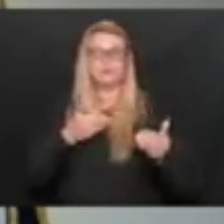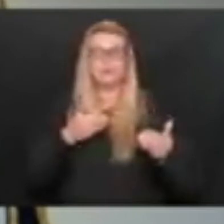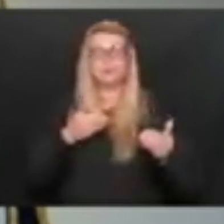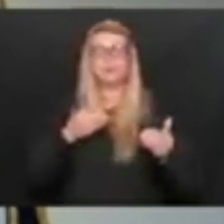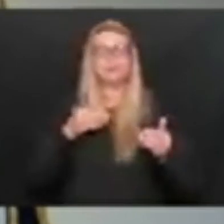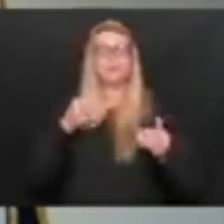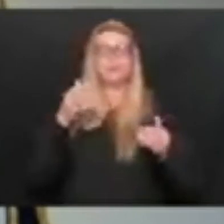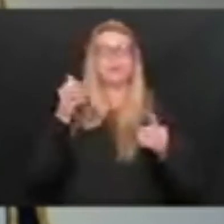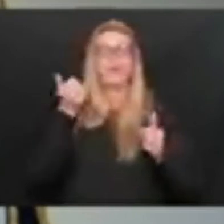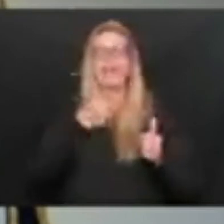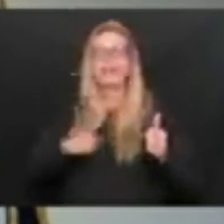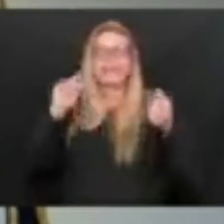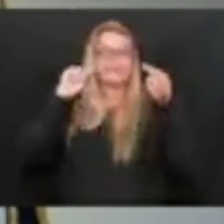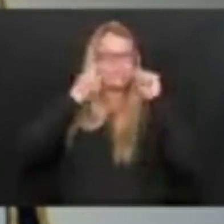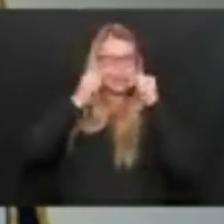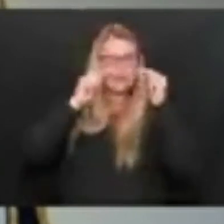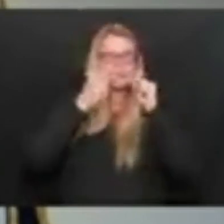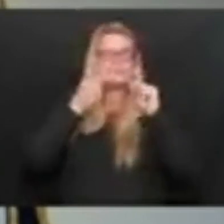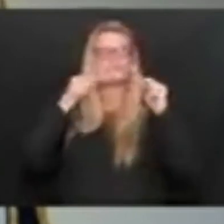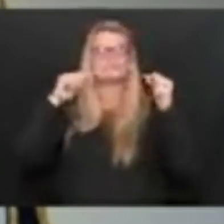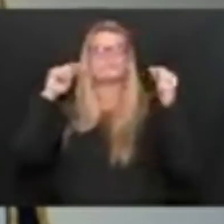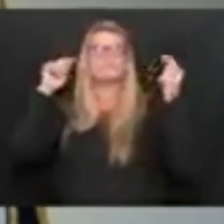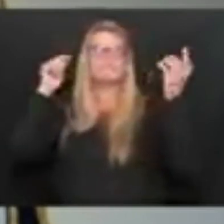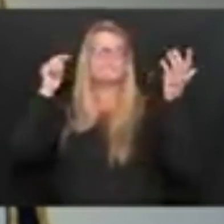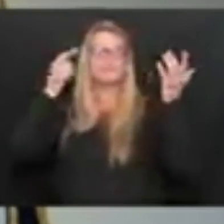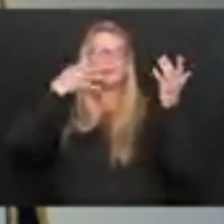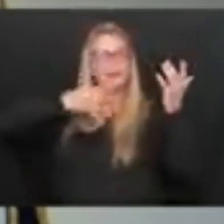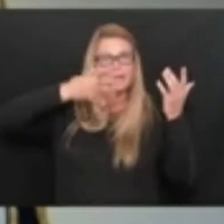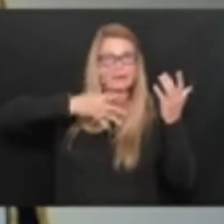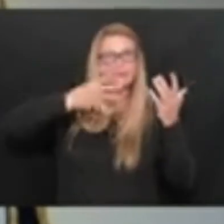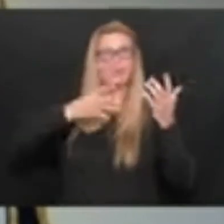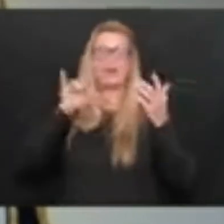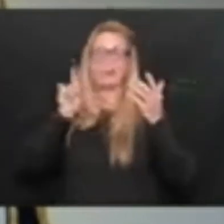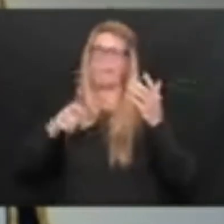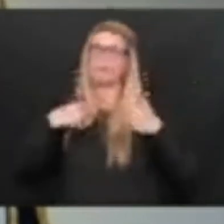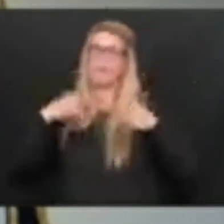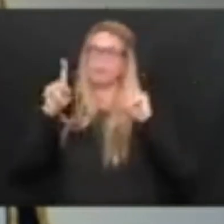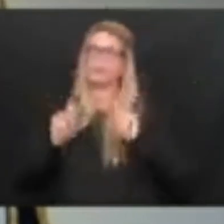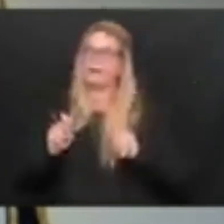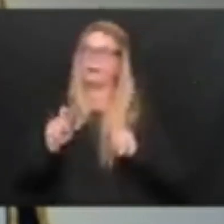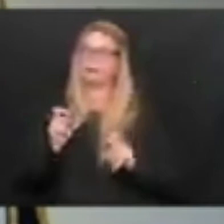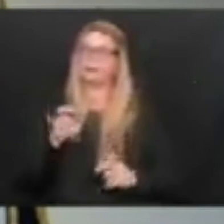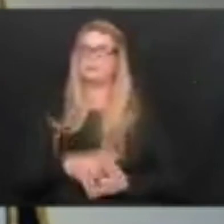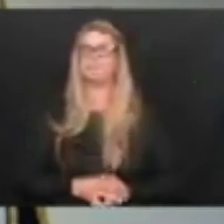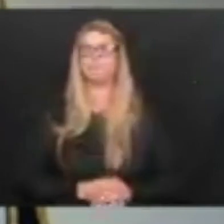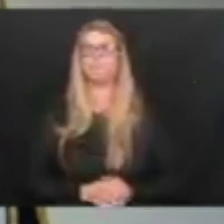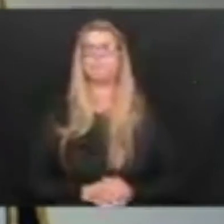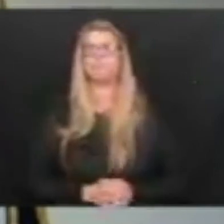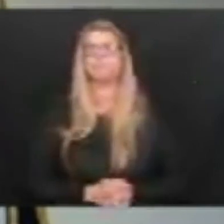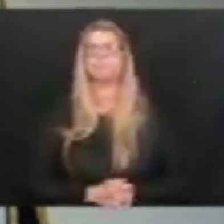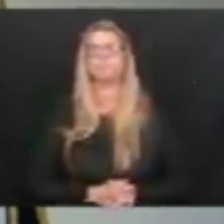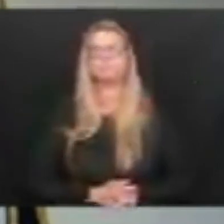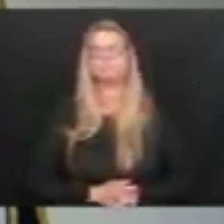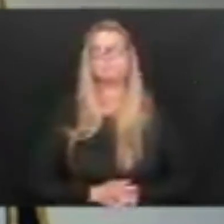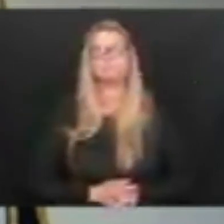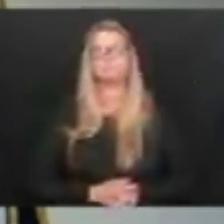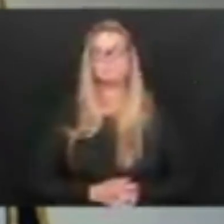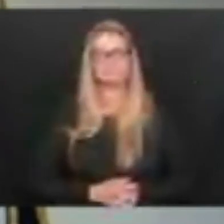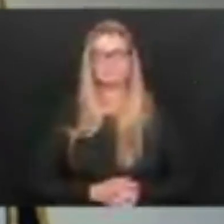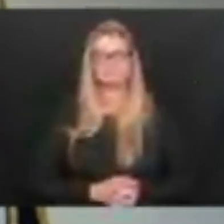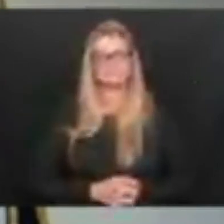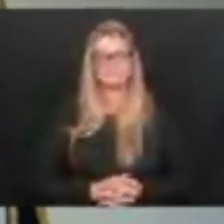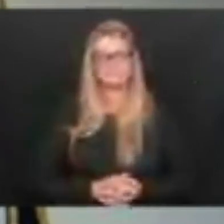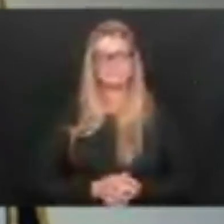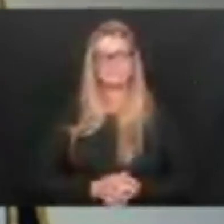showing signs and symptoms of COVID-19 must be tested immediately. One other issue, patient